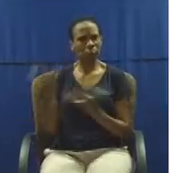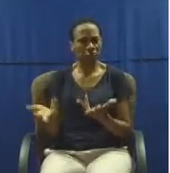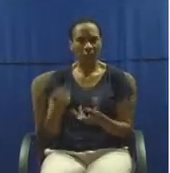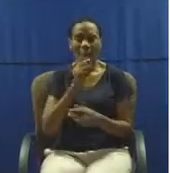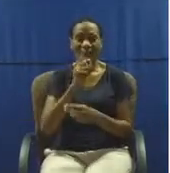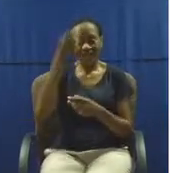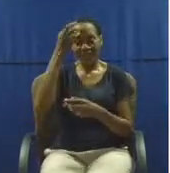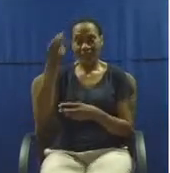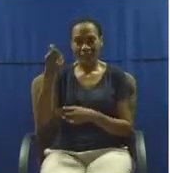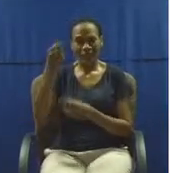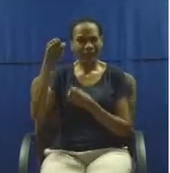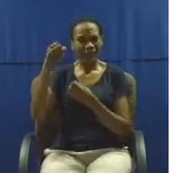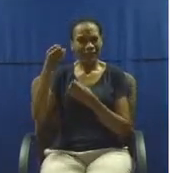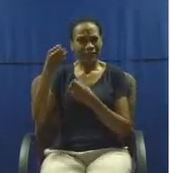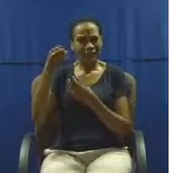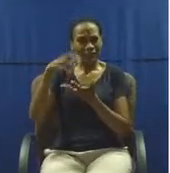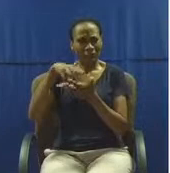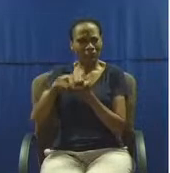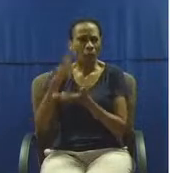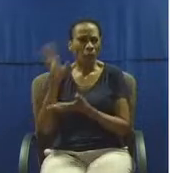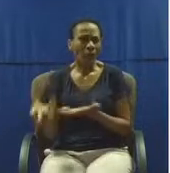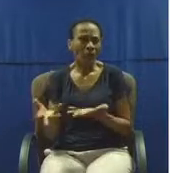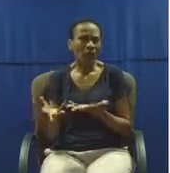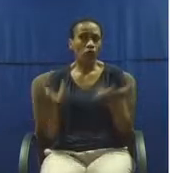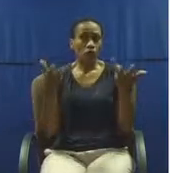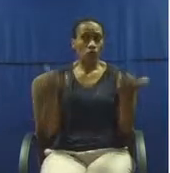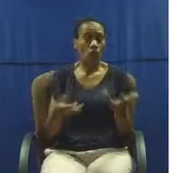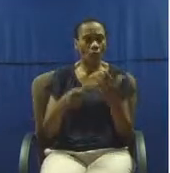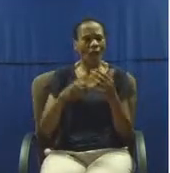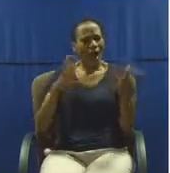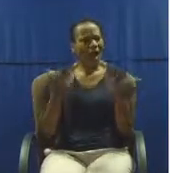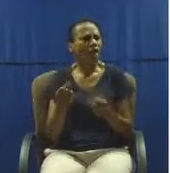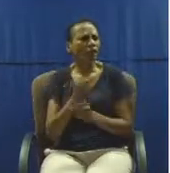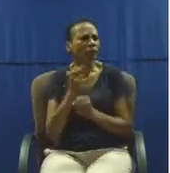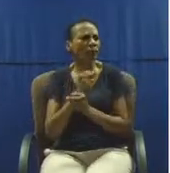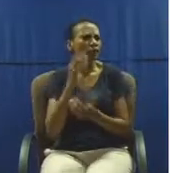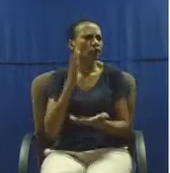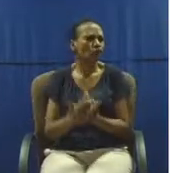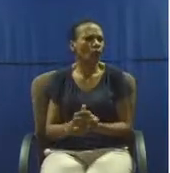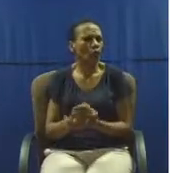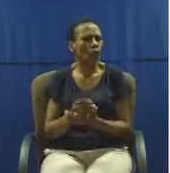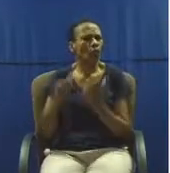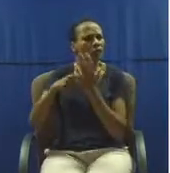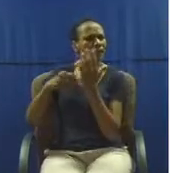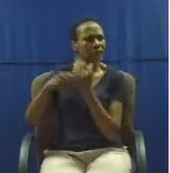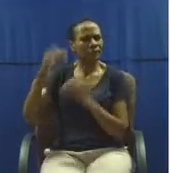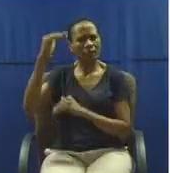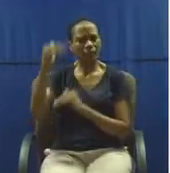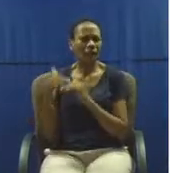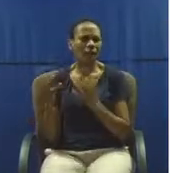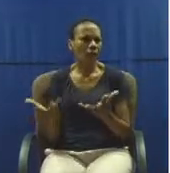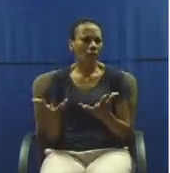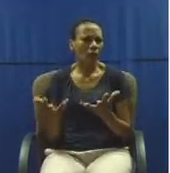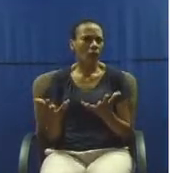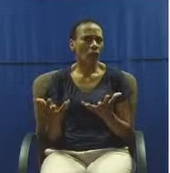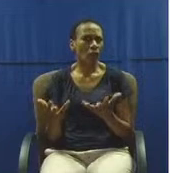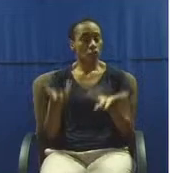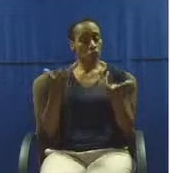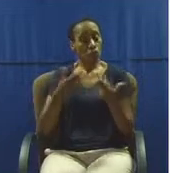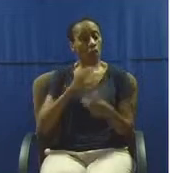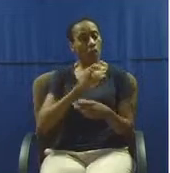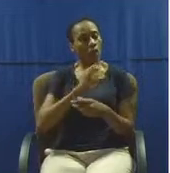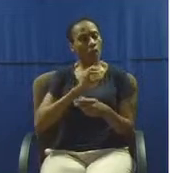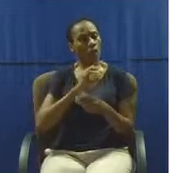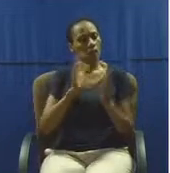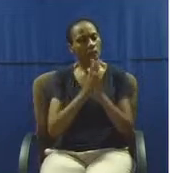allow for a consideration for reduction in the tax levies of the fuel price. And I would ask you, President, you